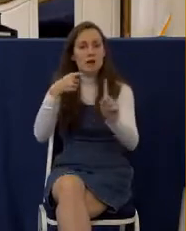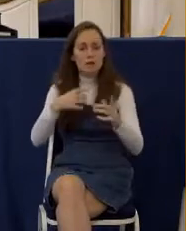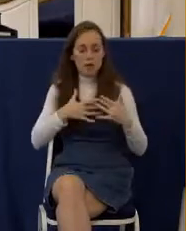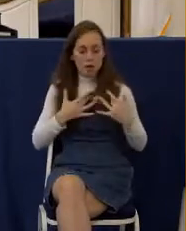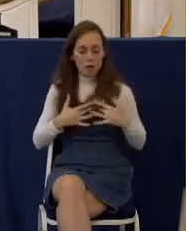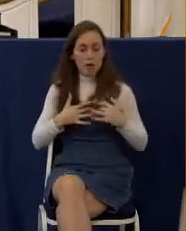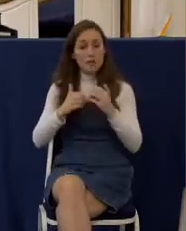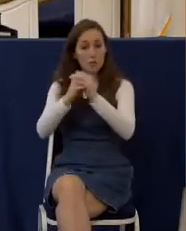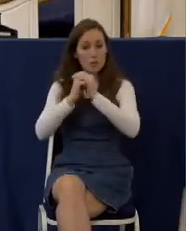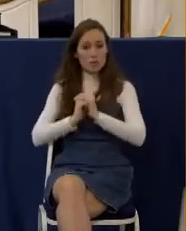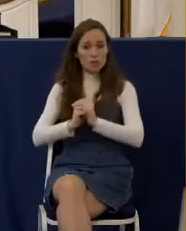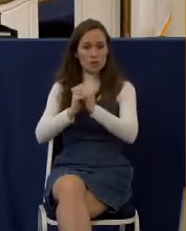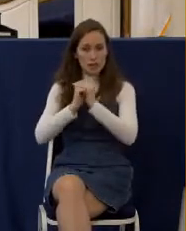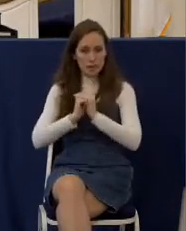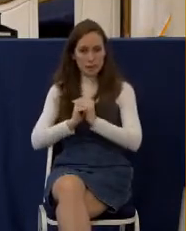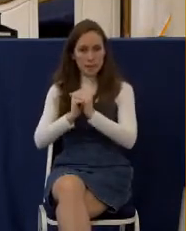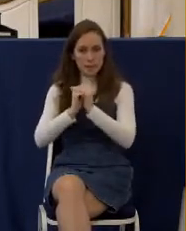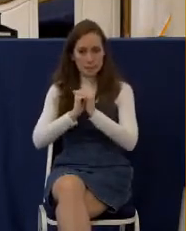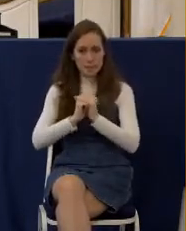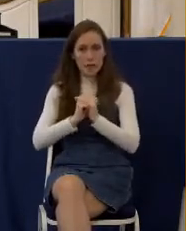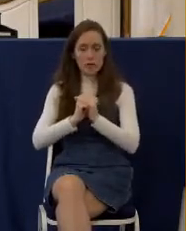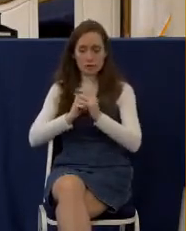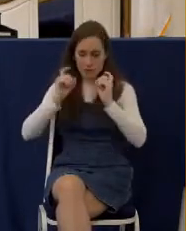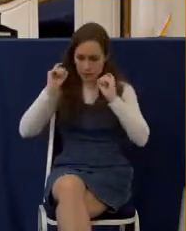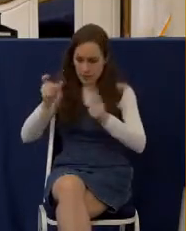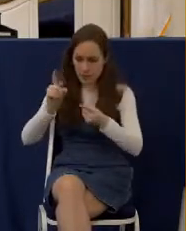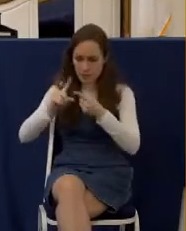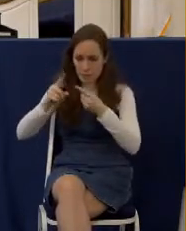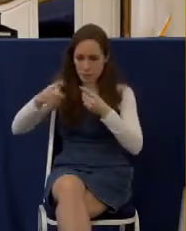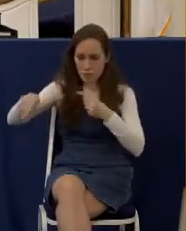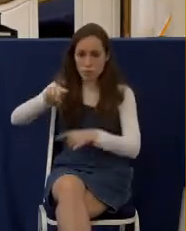of worship that gives to the Lord.